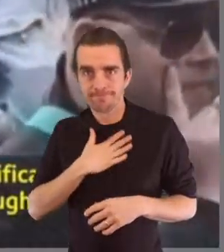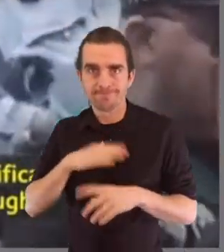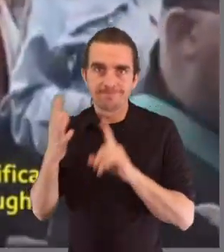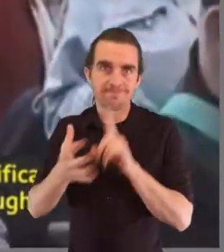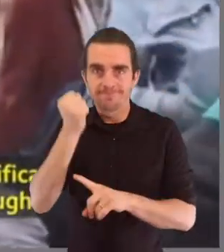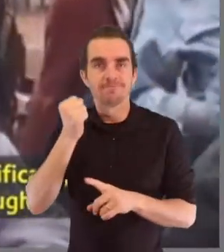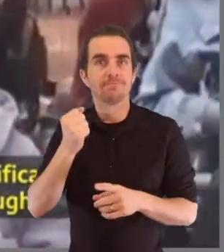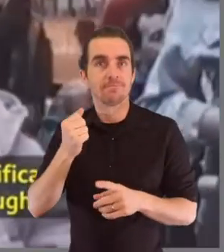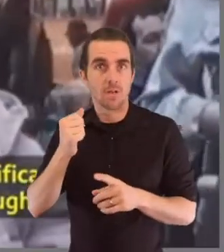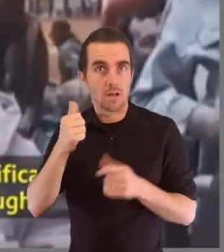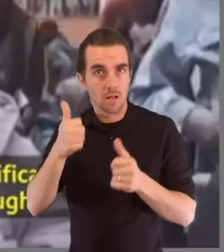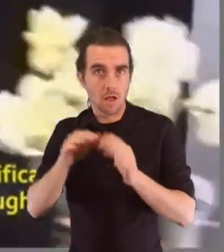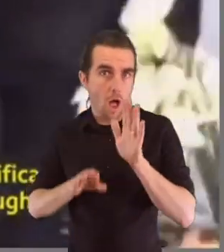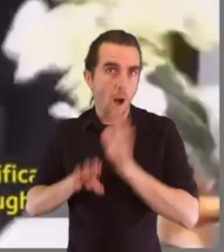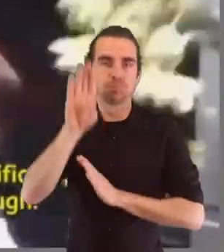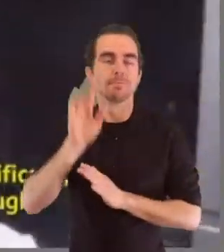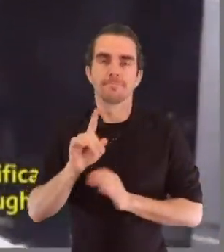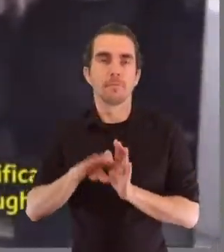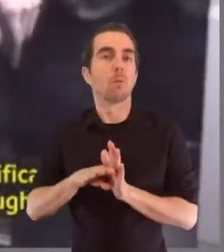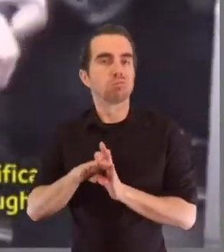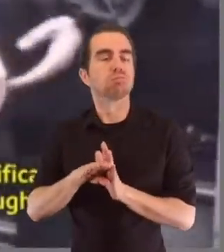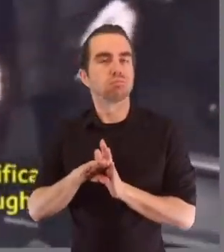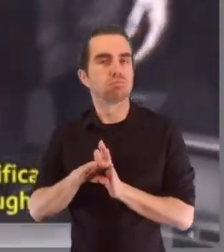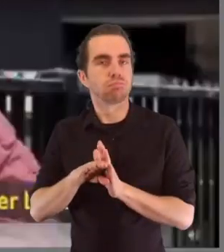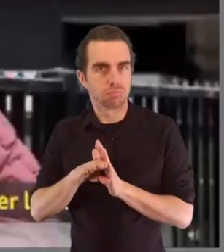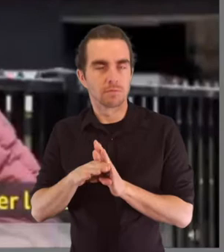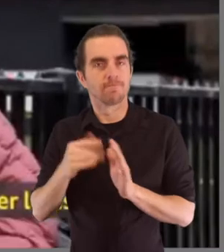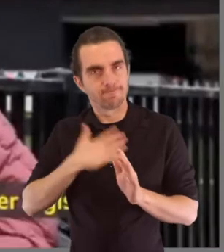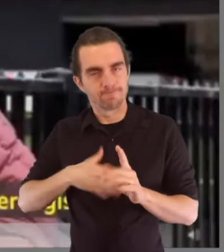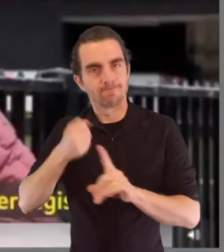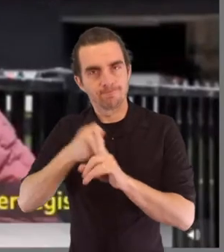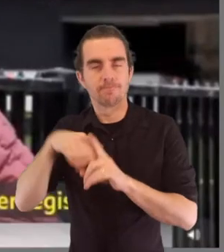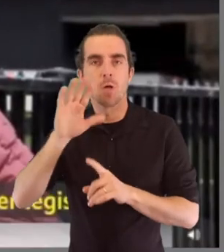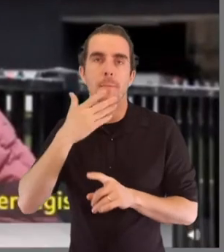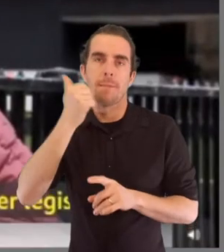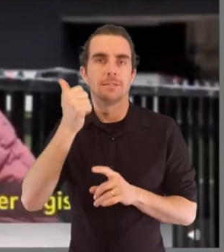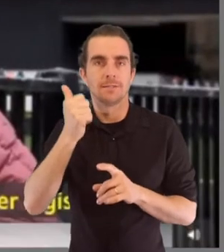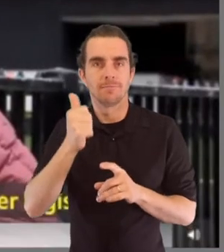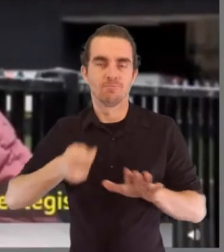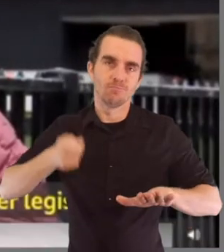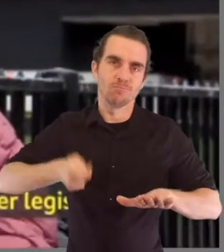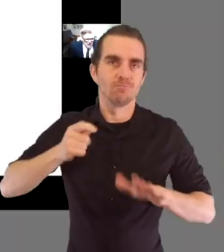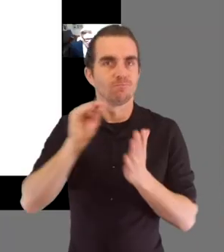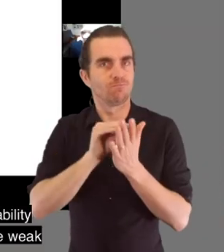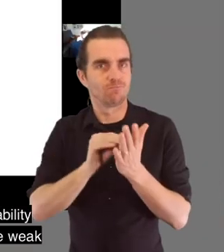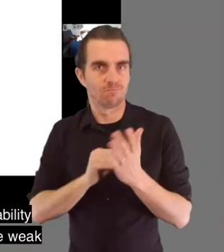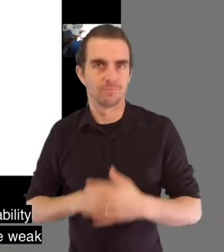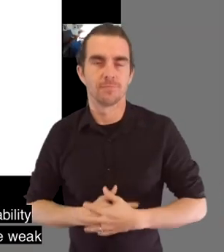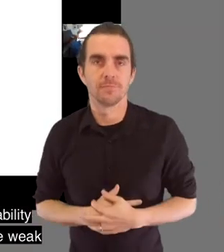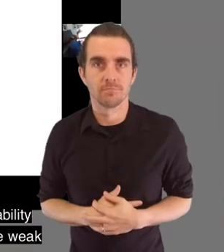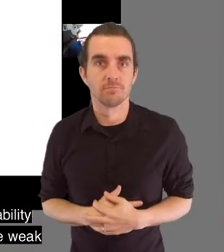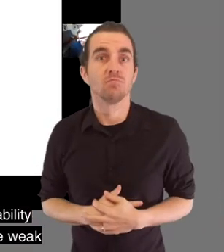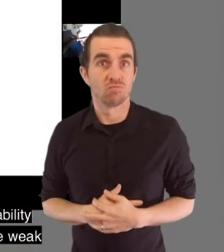something significant, but it hasn't gone far enough. So we're still fighting for better legislation. It did lead to the